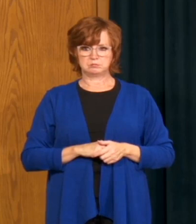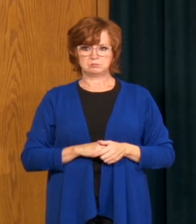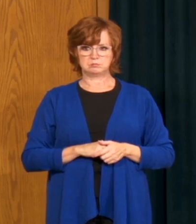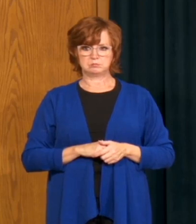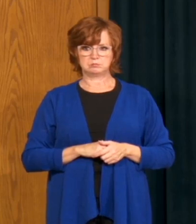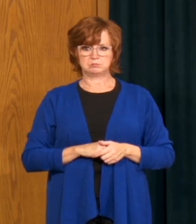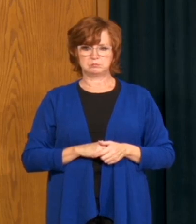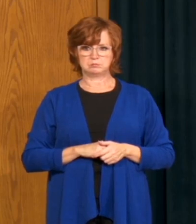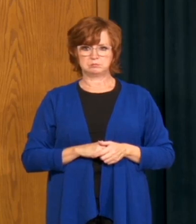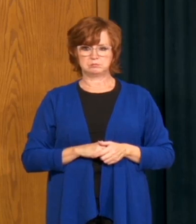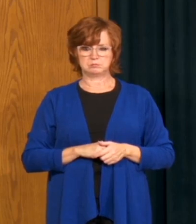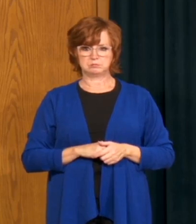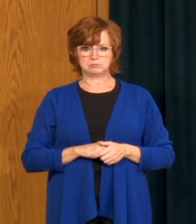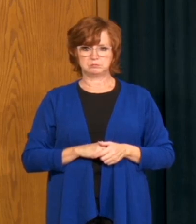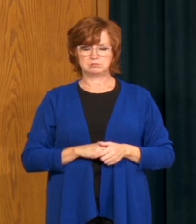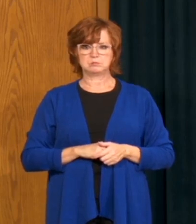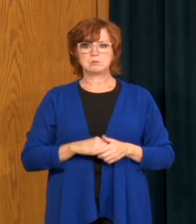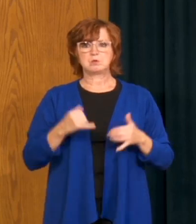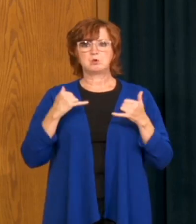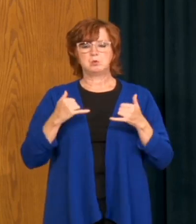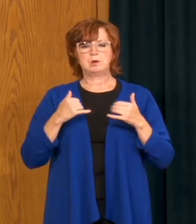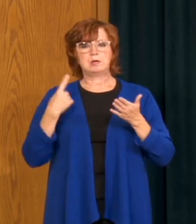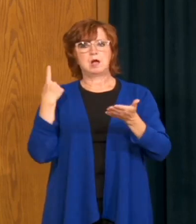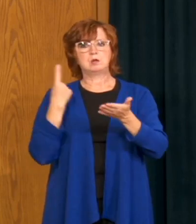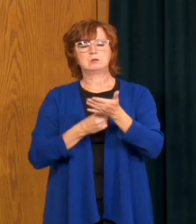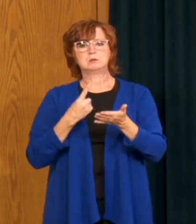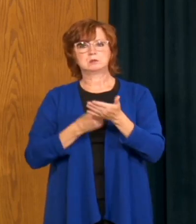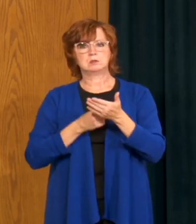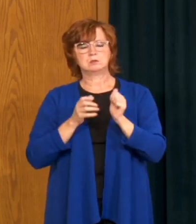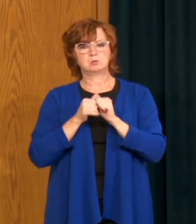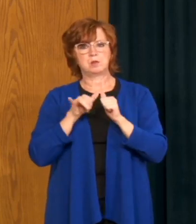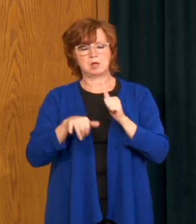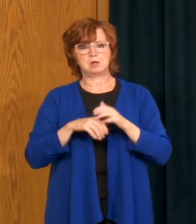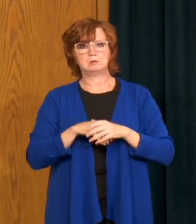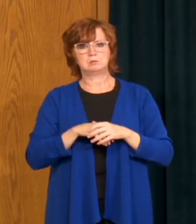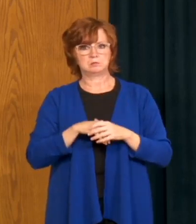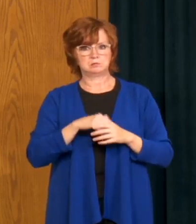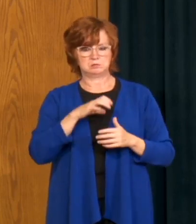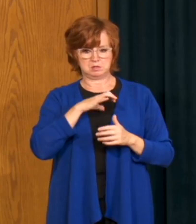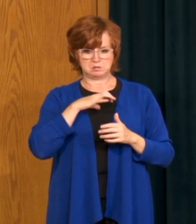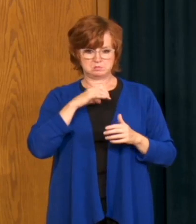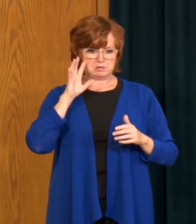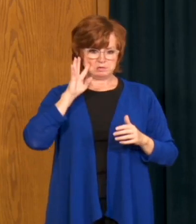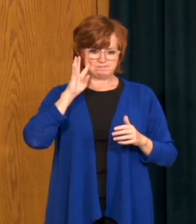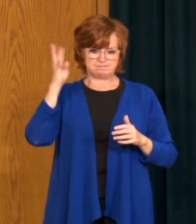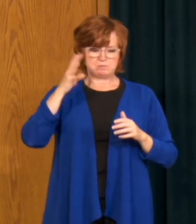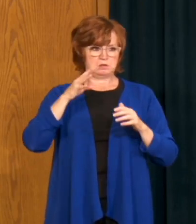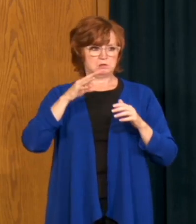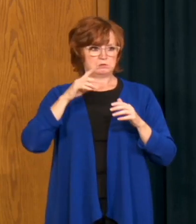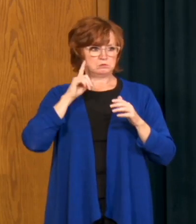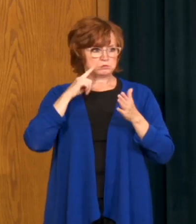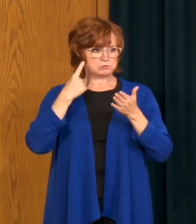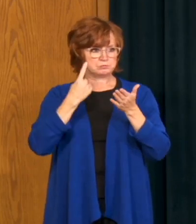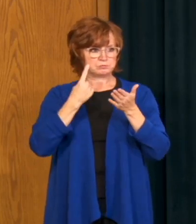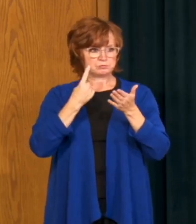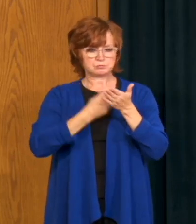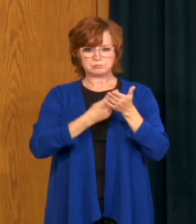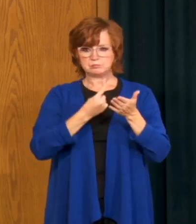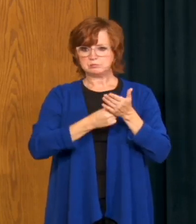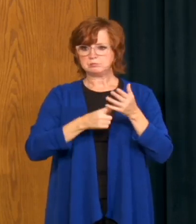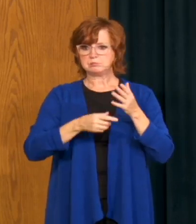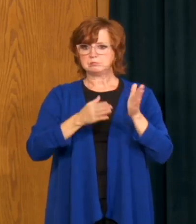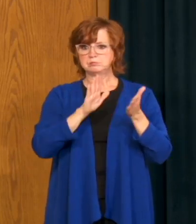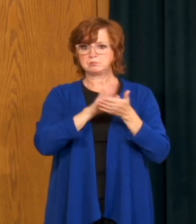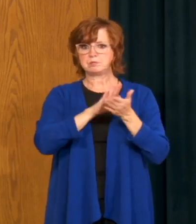in right now. Is where that committee is looking at the plans that have been put forward by the school divisions. Do you have anything to add,